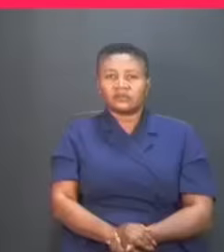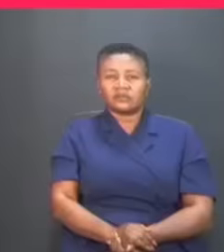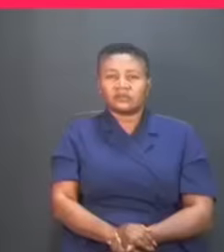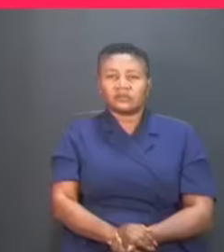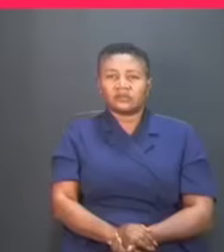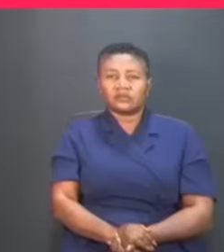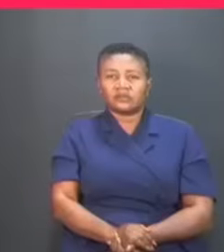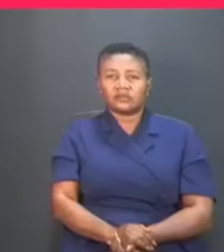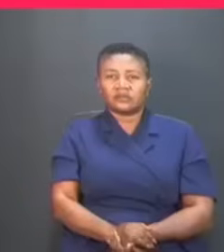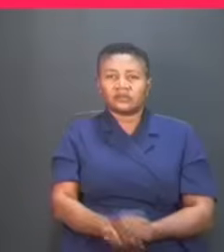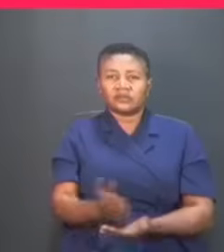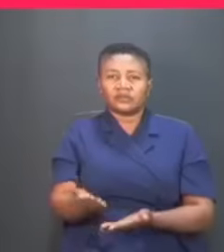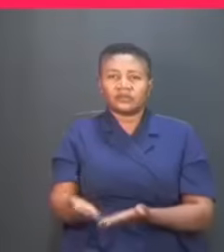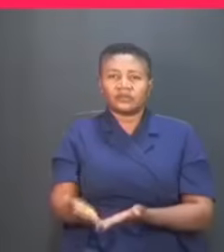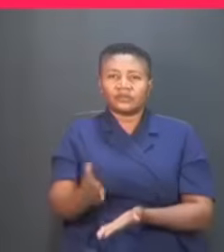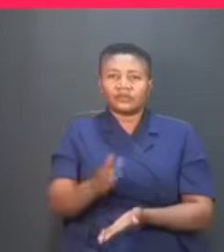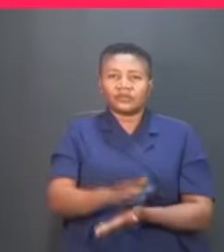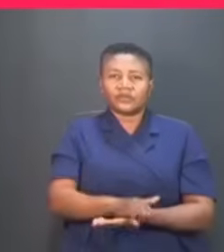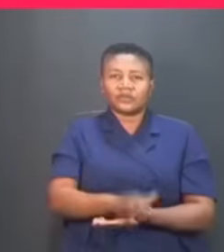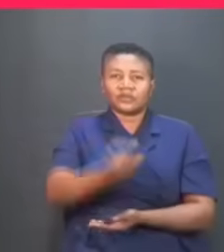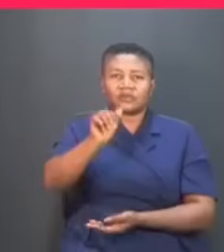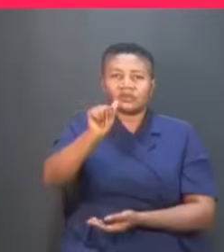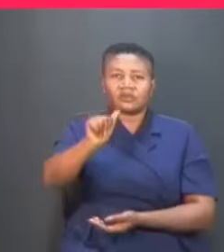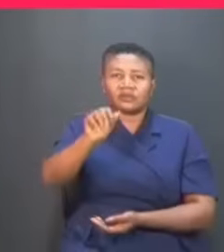Page 17.